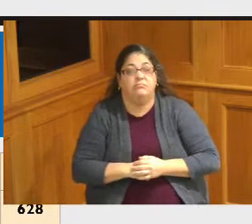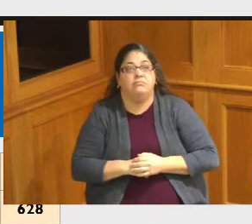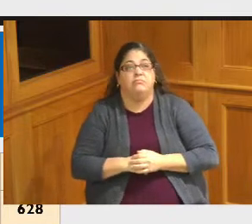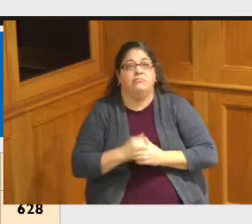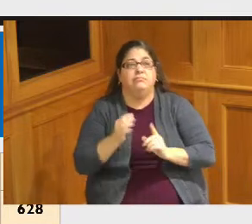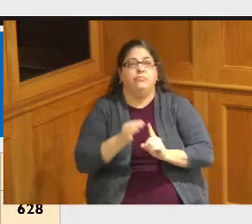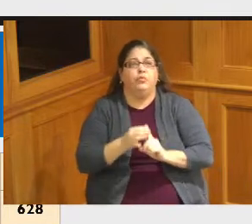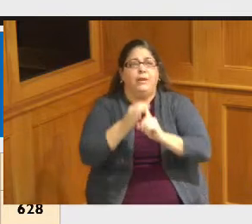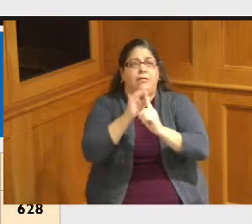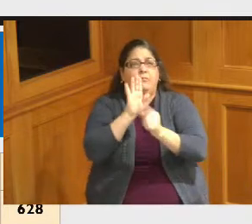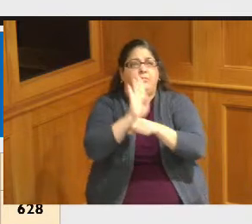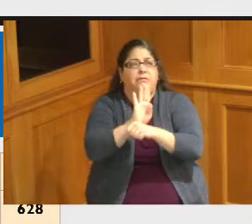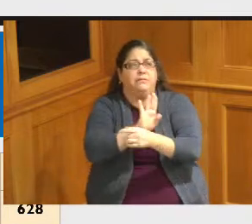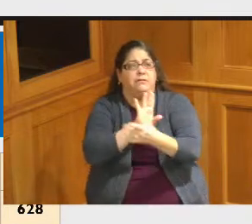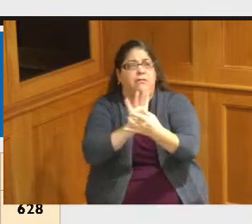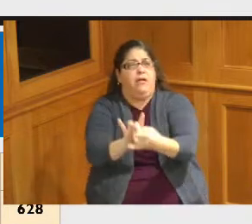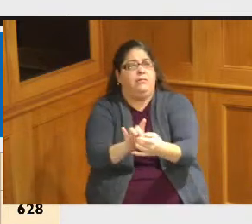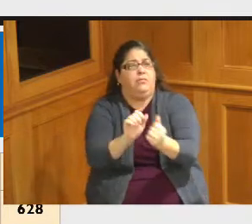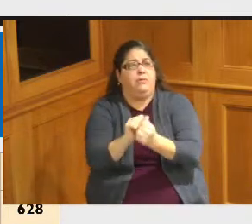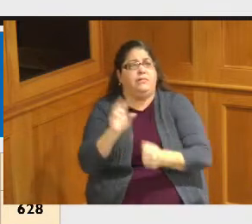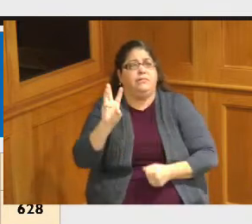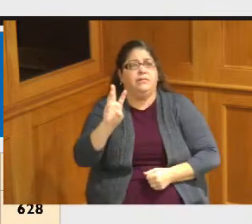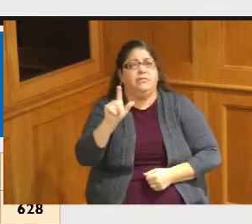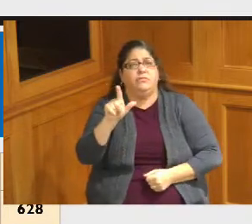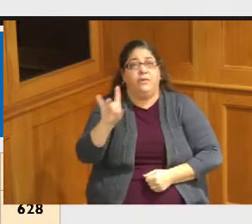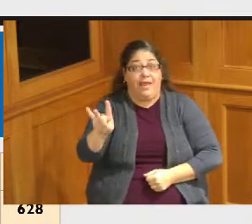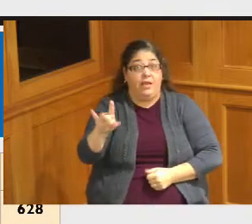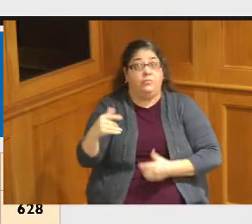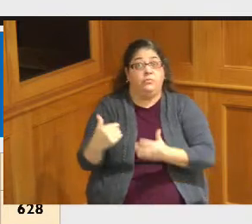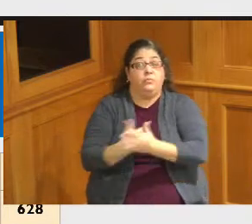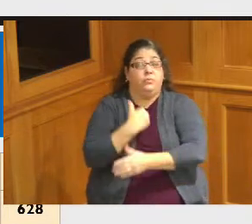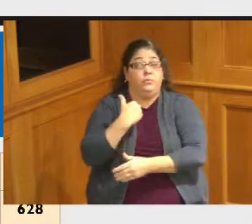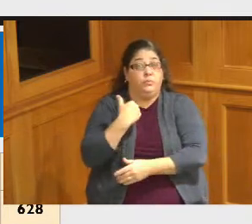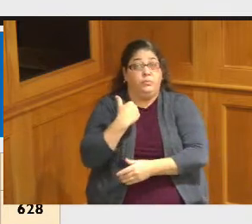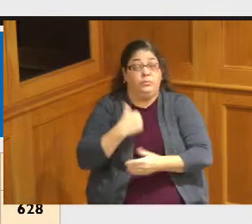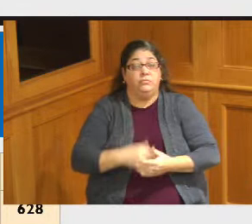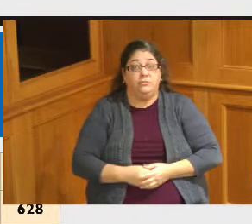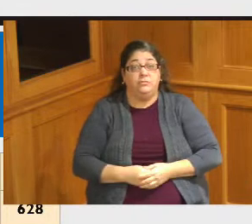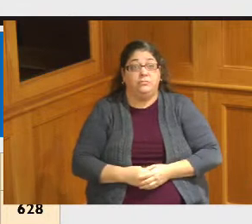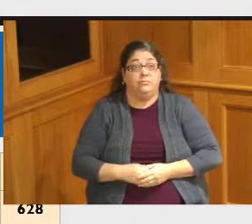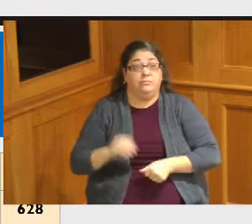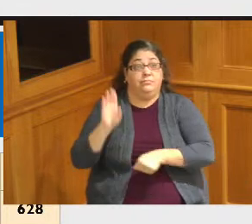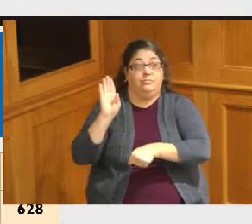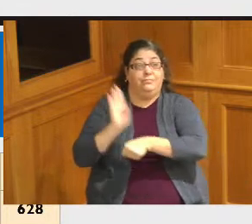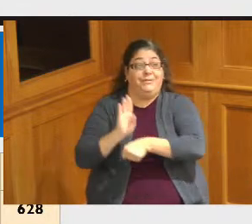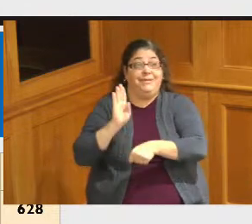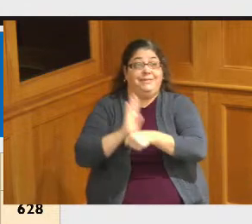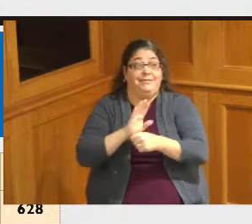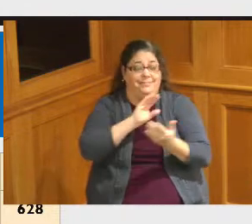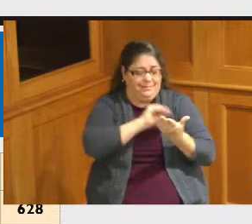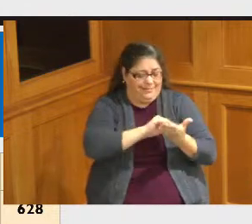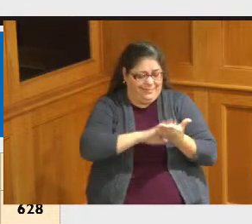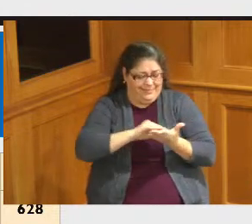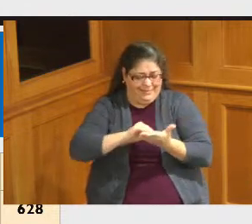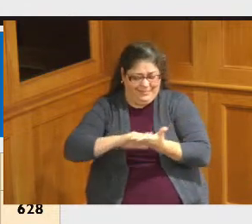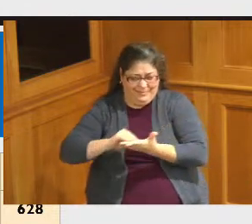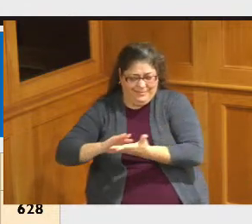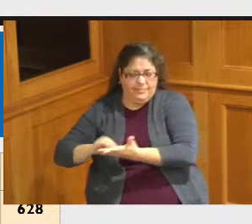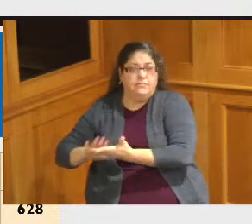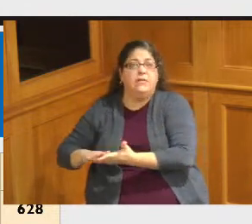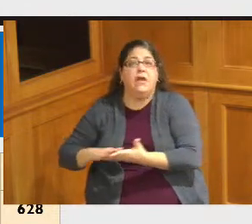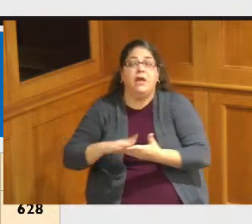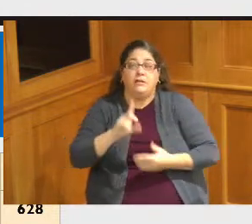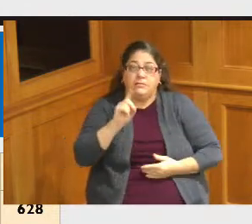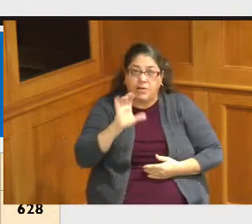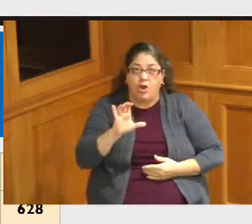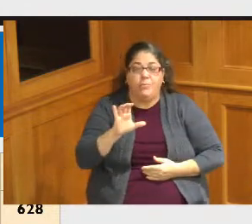Unique business contacts were 628, and the businesses that we really document assisting. Now, I'm